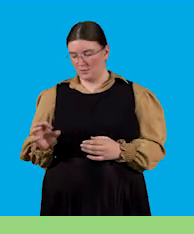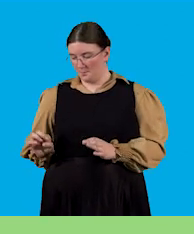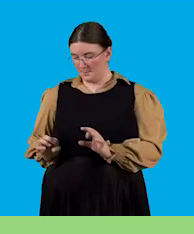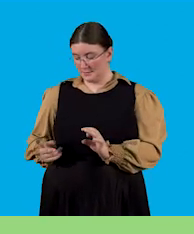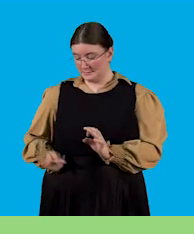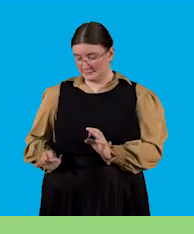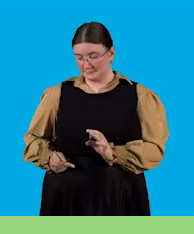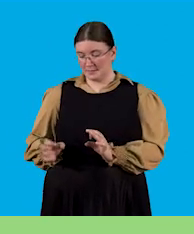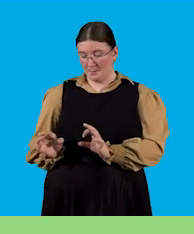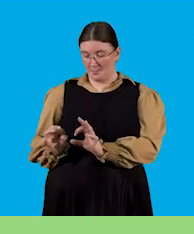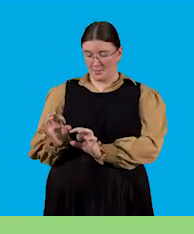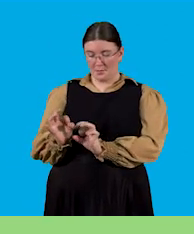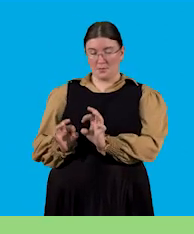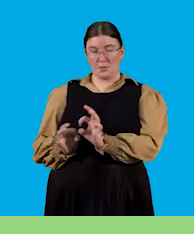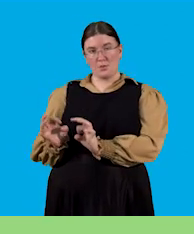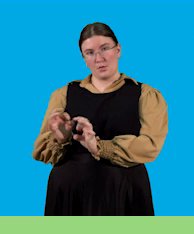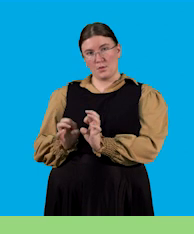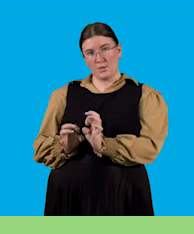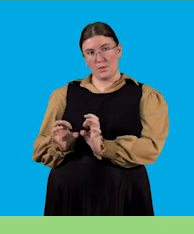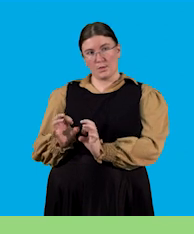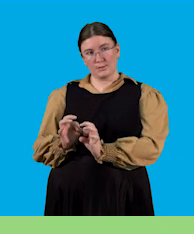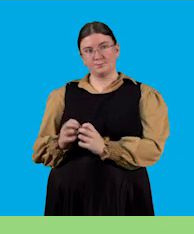stones forming in your kidneys.